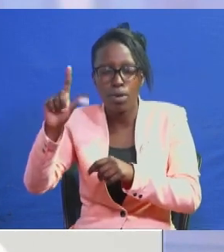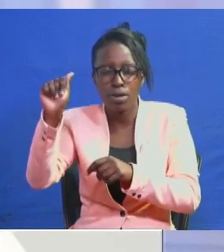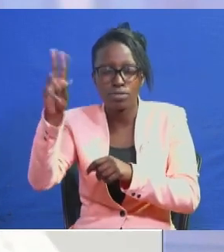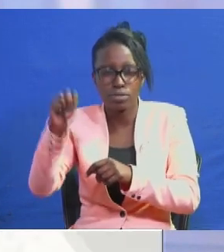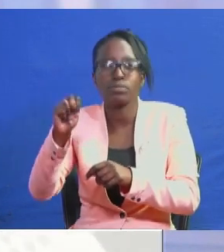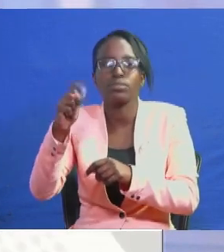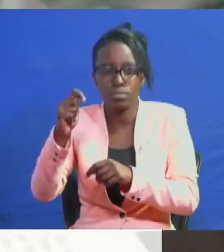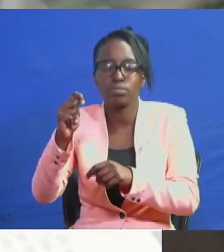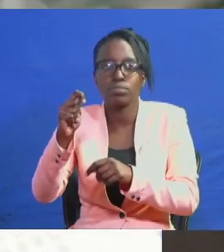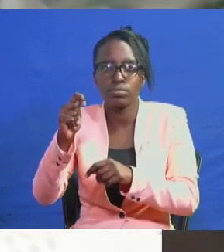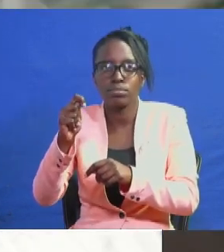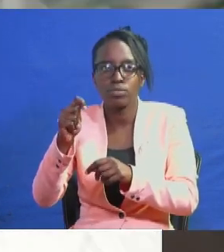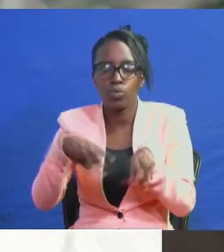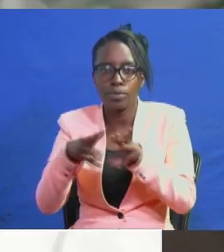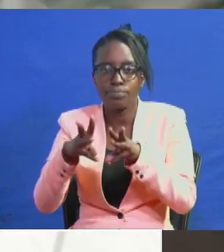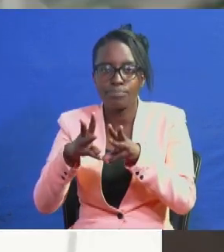men.